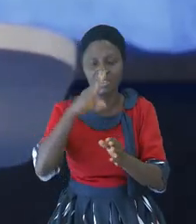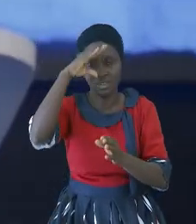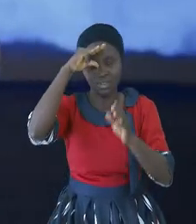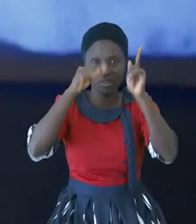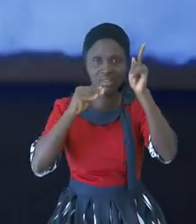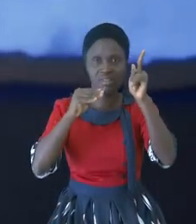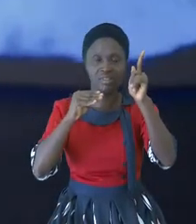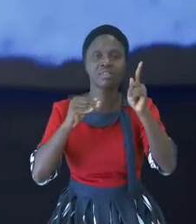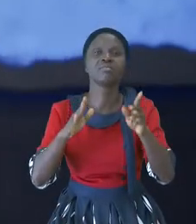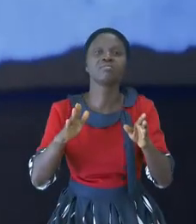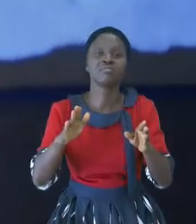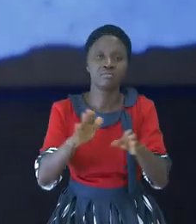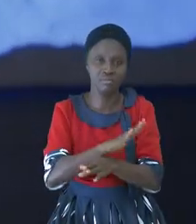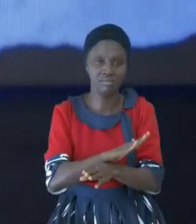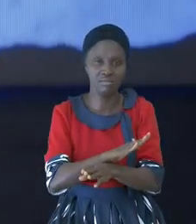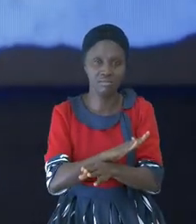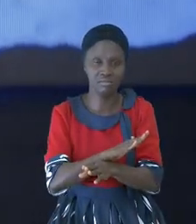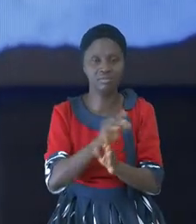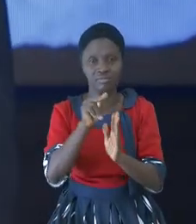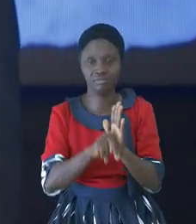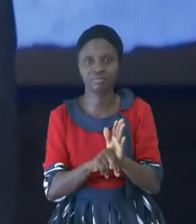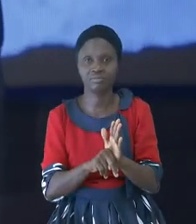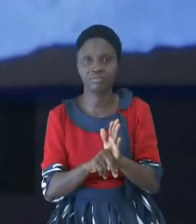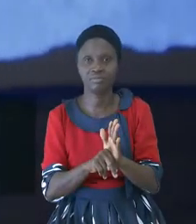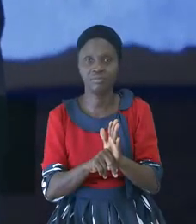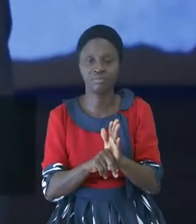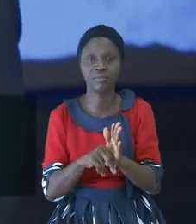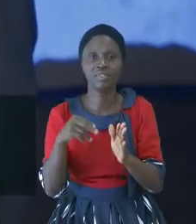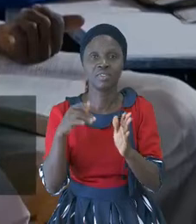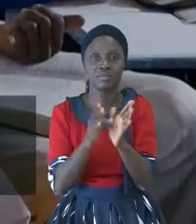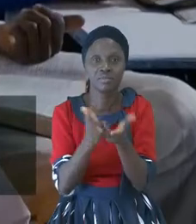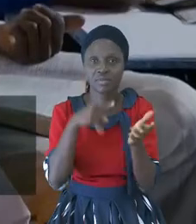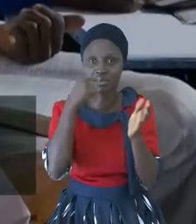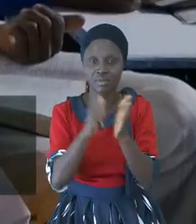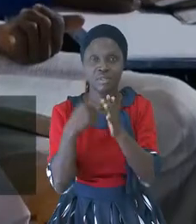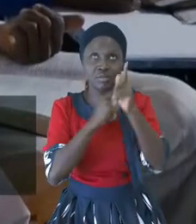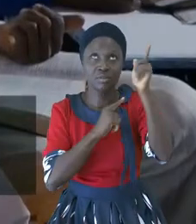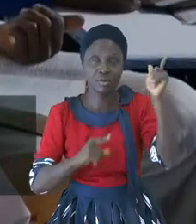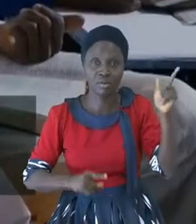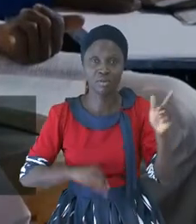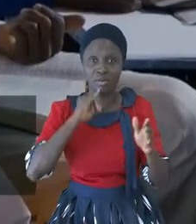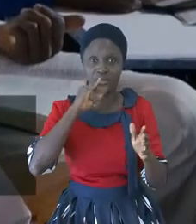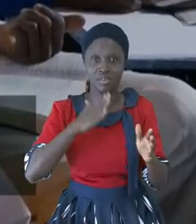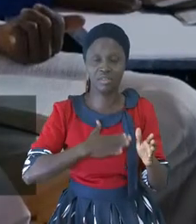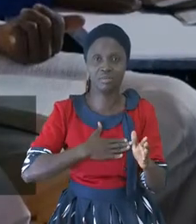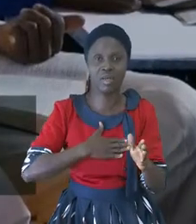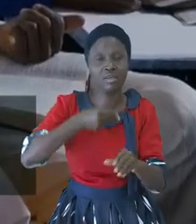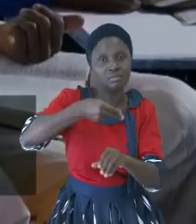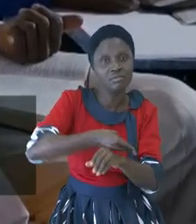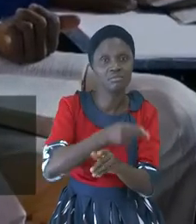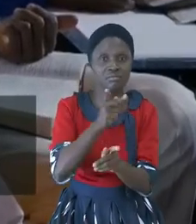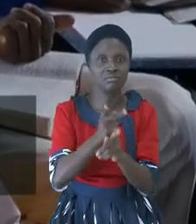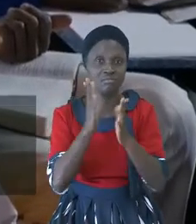part of Psalm 23 verse 1. The Lord is my shepherd. The Lord